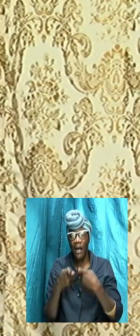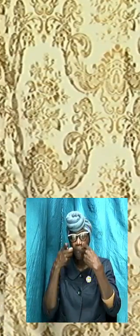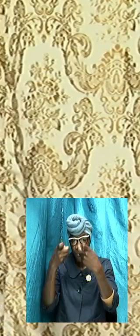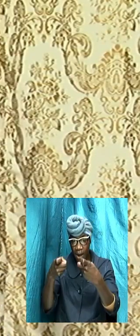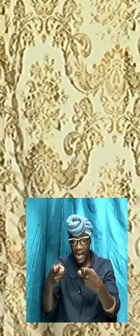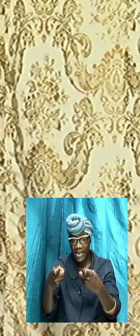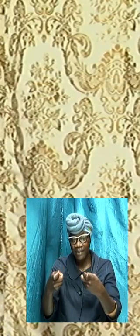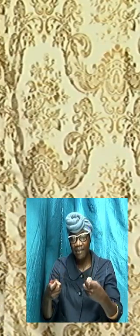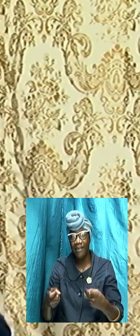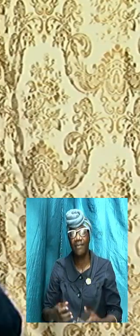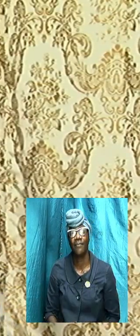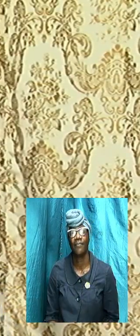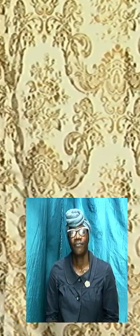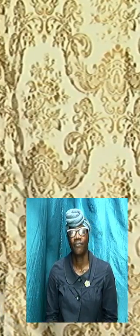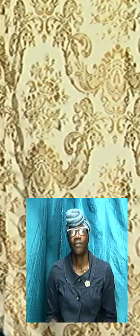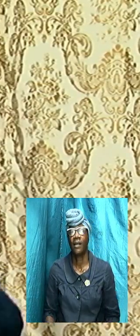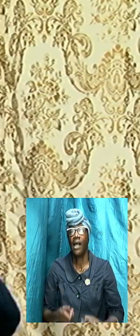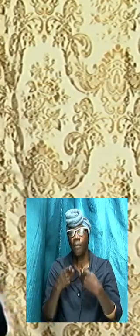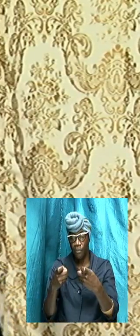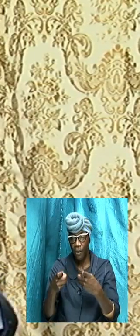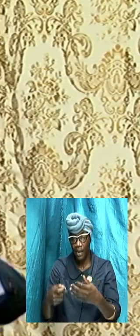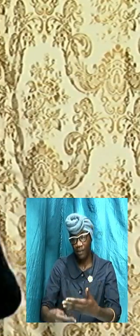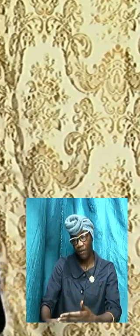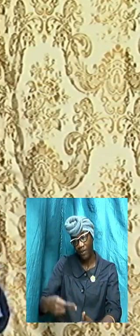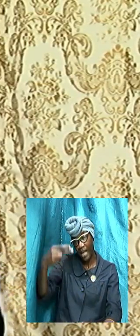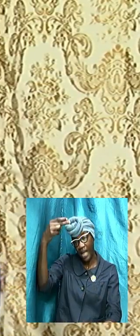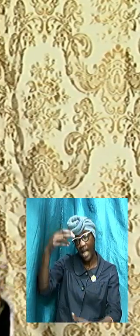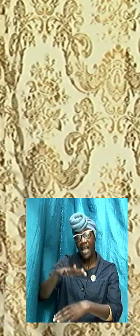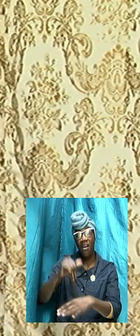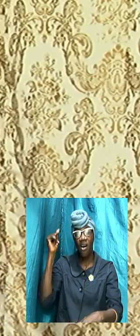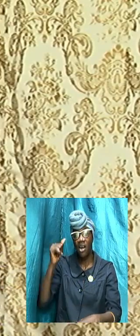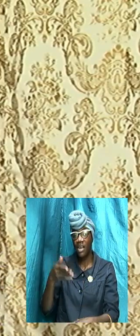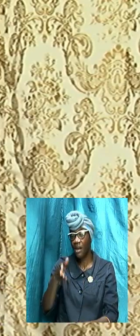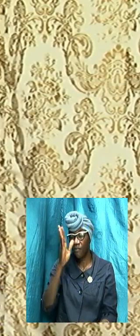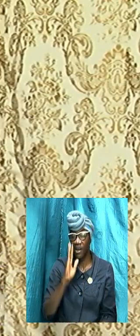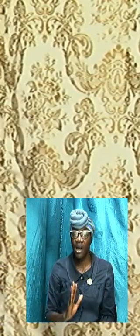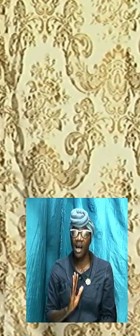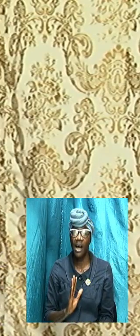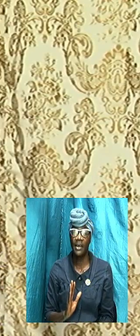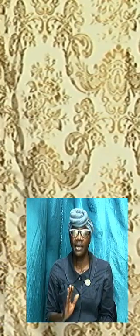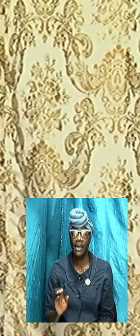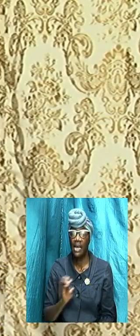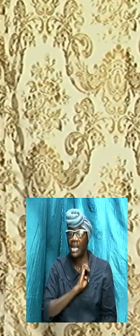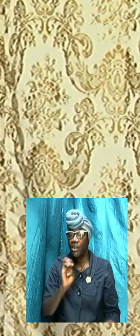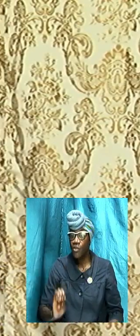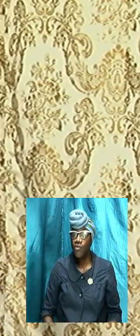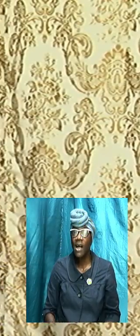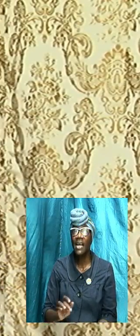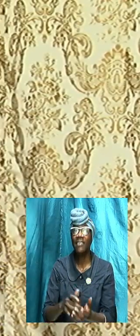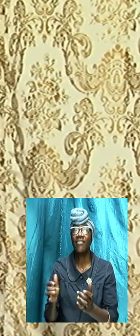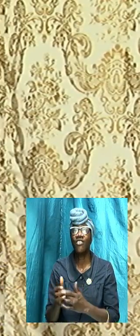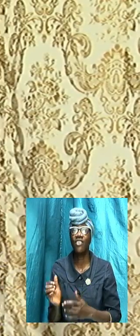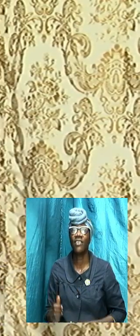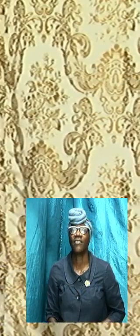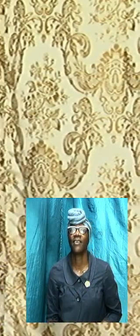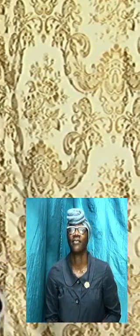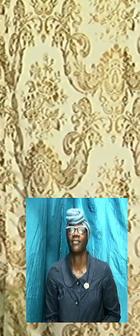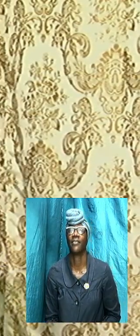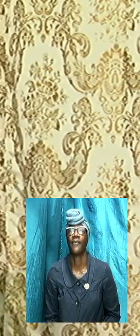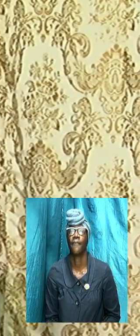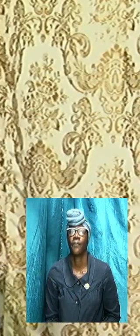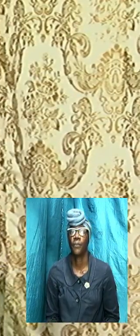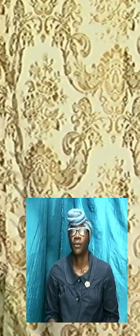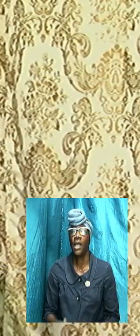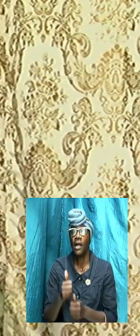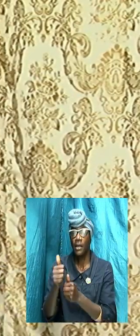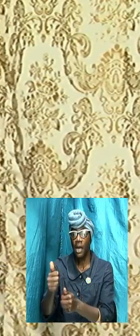is a prize. There is a prize of the high calling of God in Christ Jesus. Praise God. So the